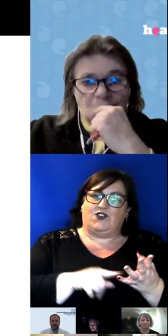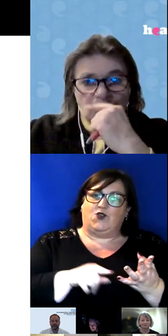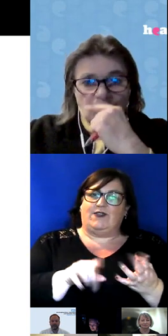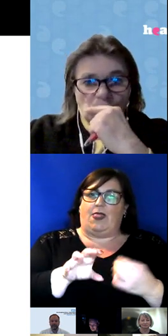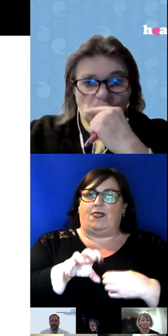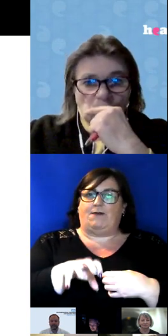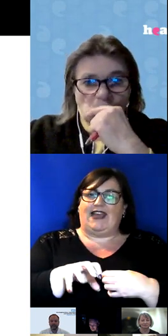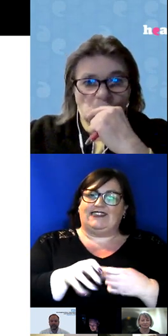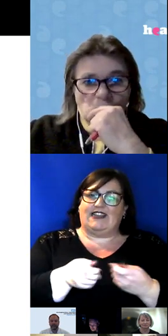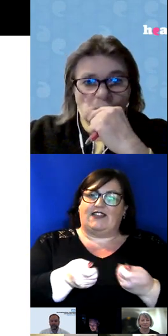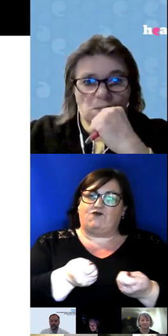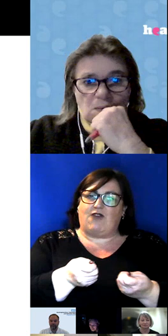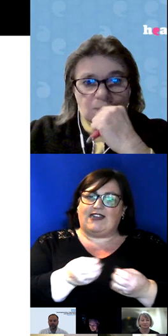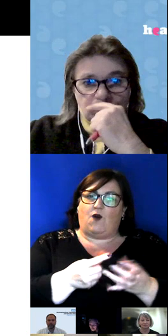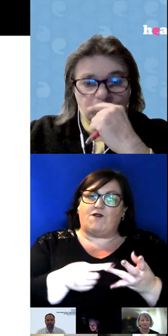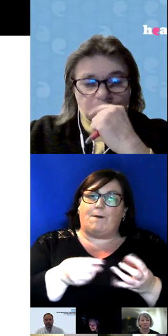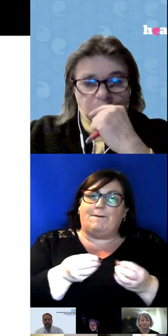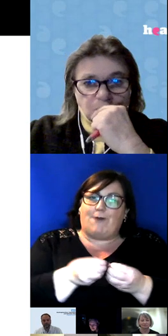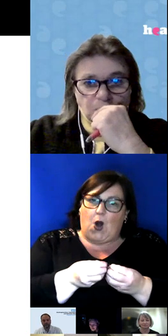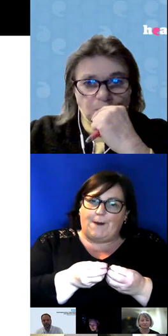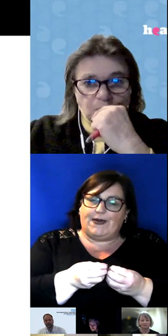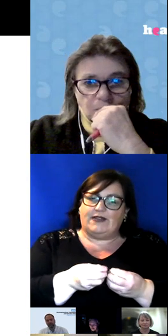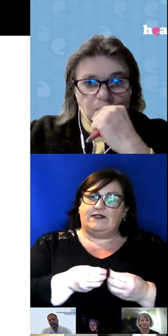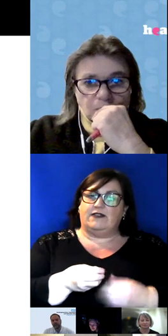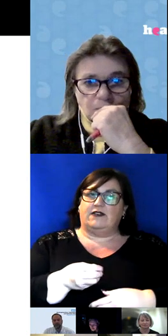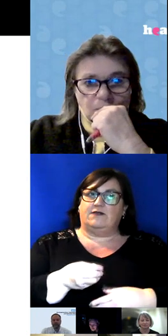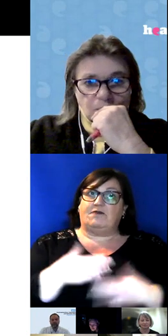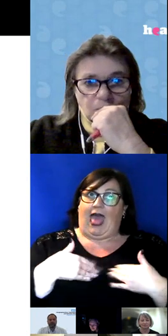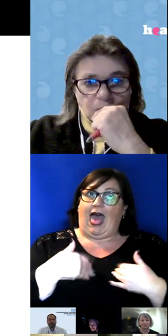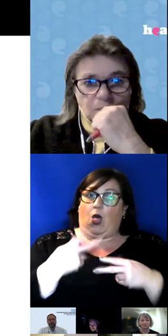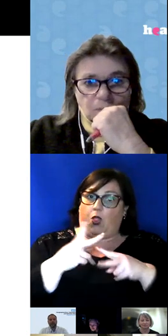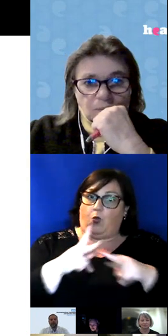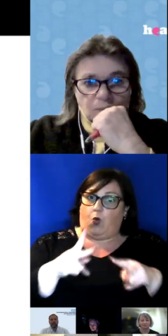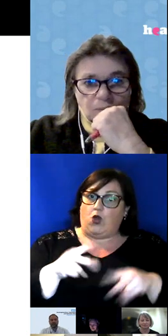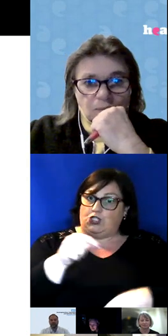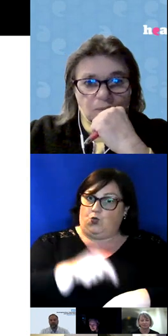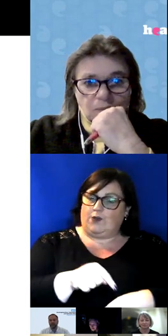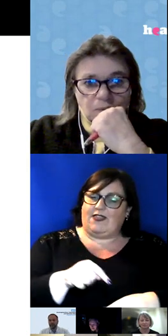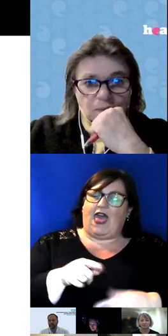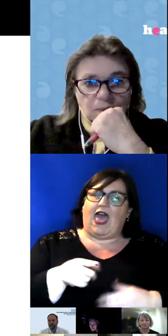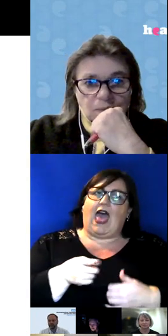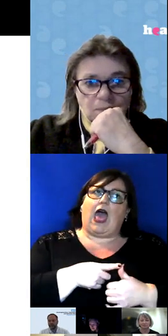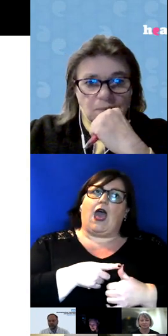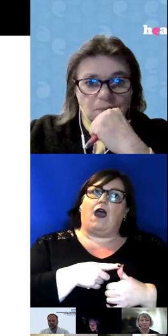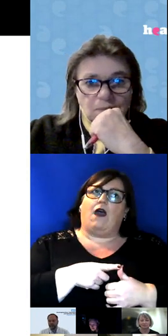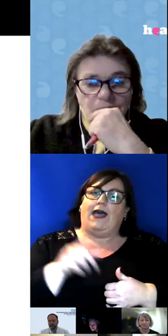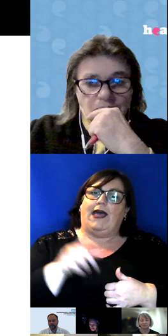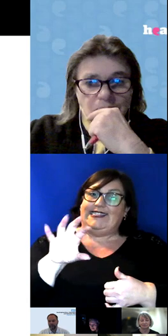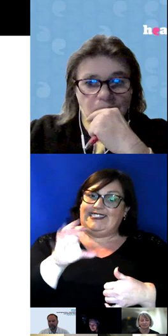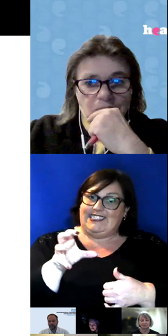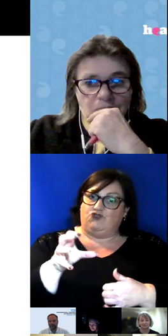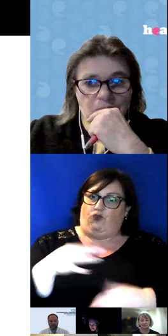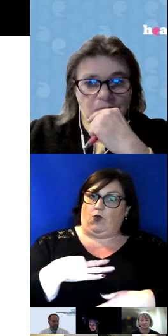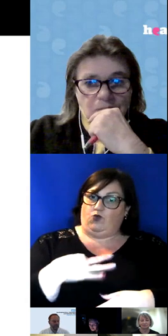Health Watch, Rosalind was there, we had district representation there. We had lots